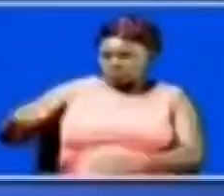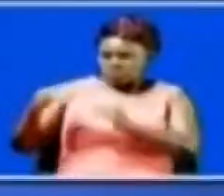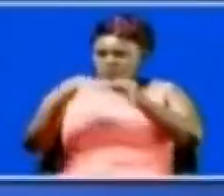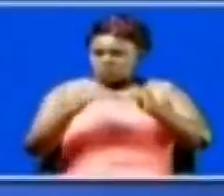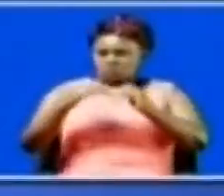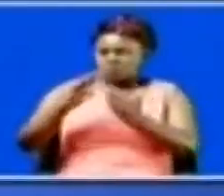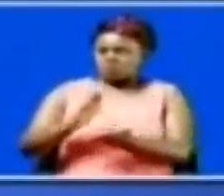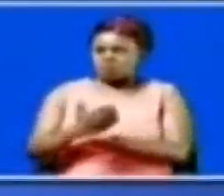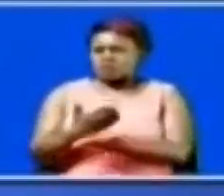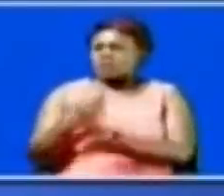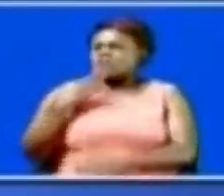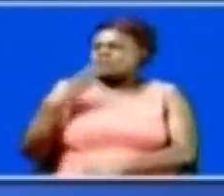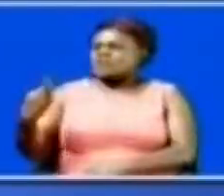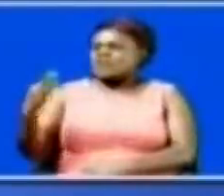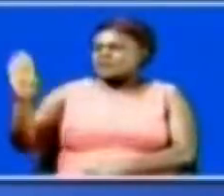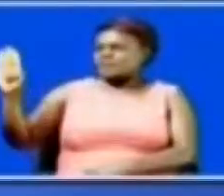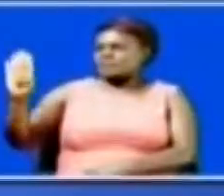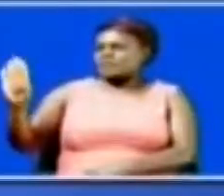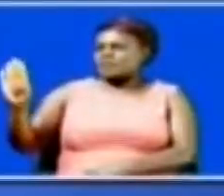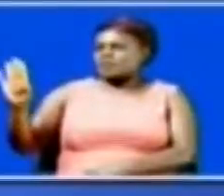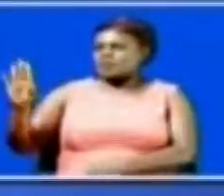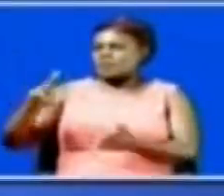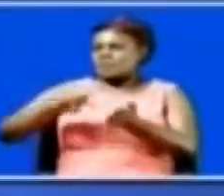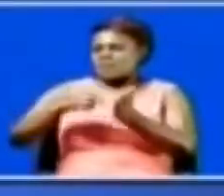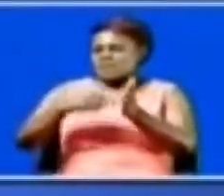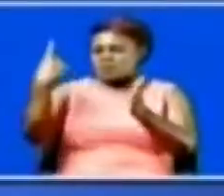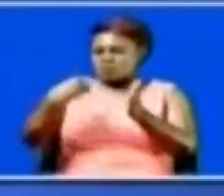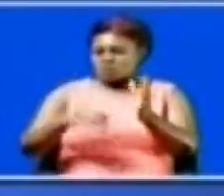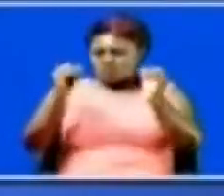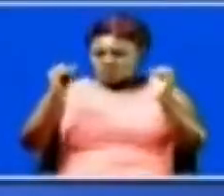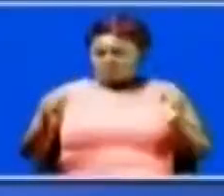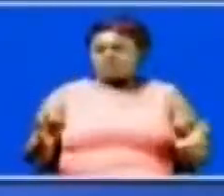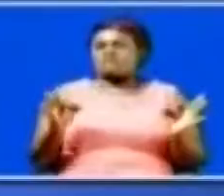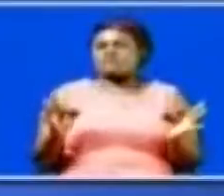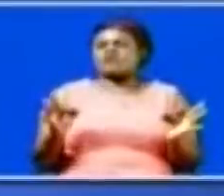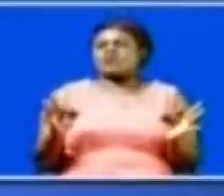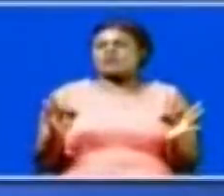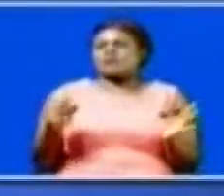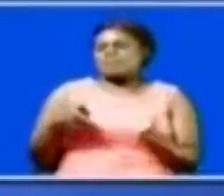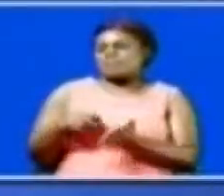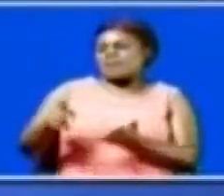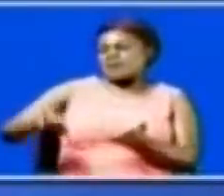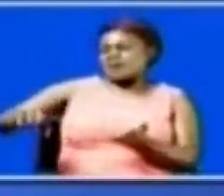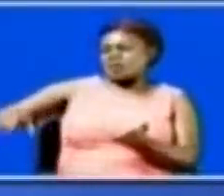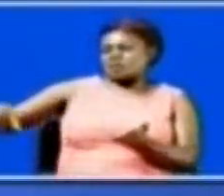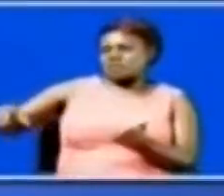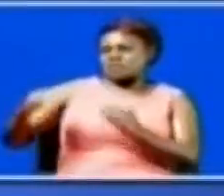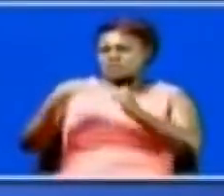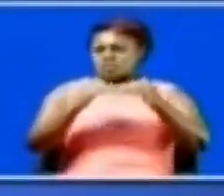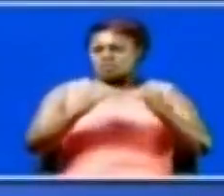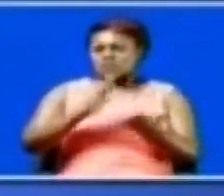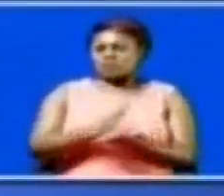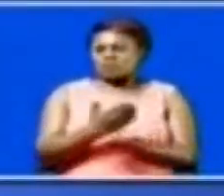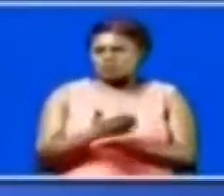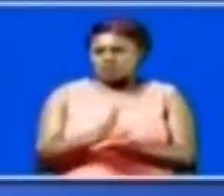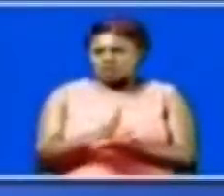share of 300 billion. That means if you pay the counties the equitable share,